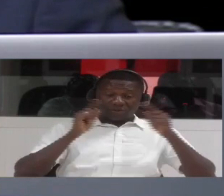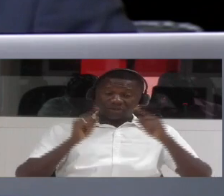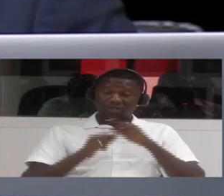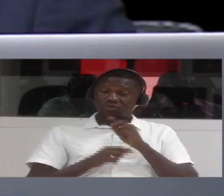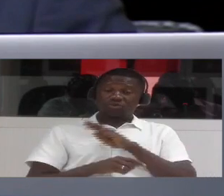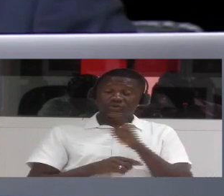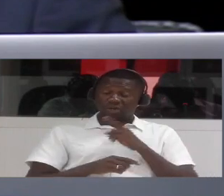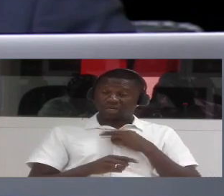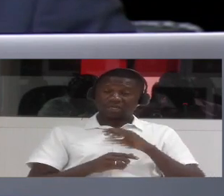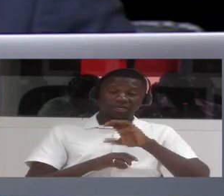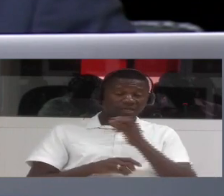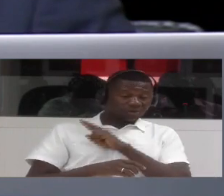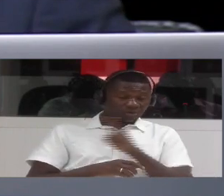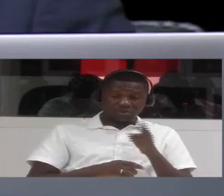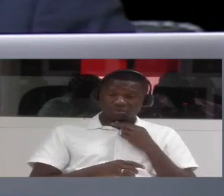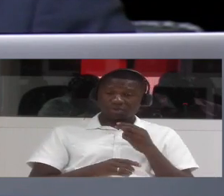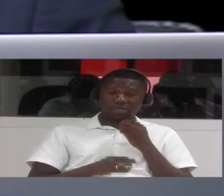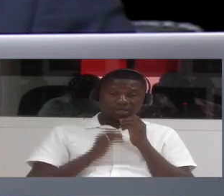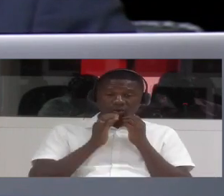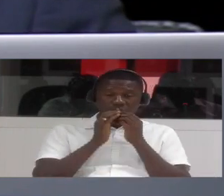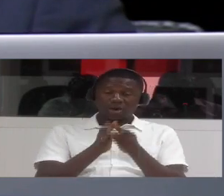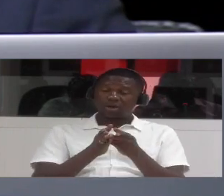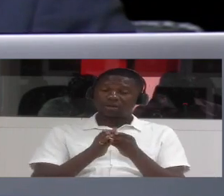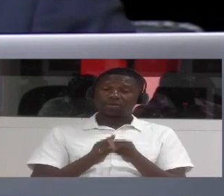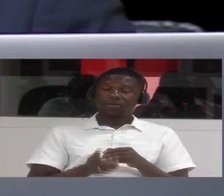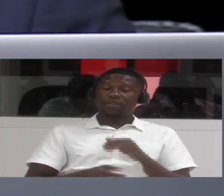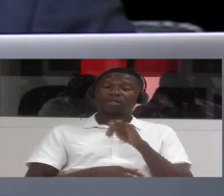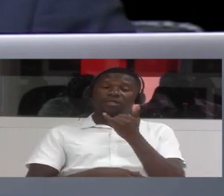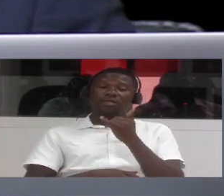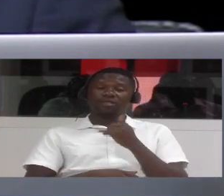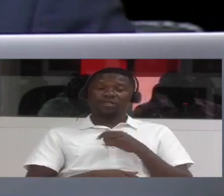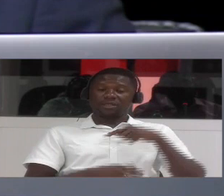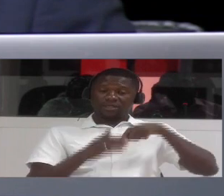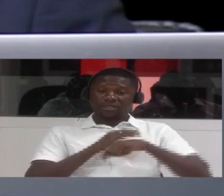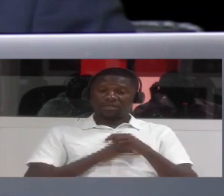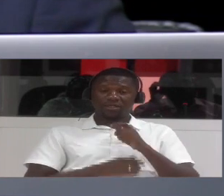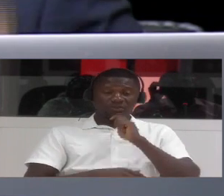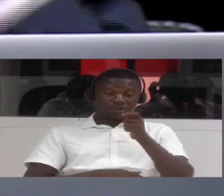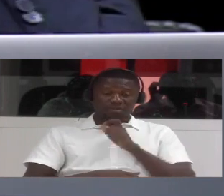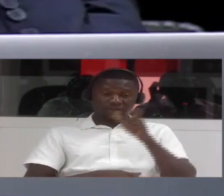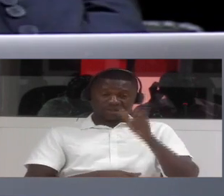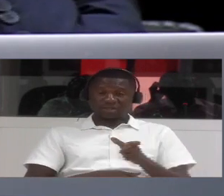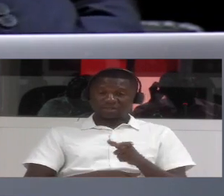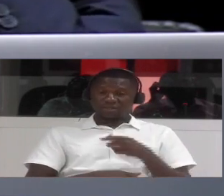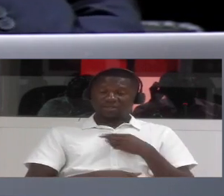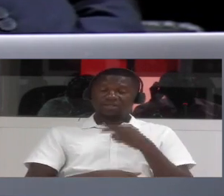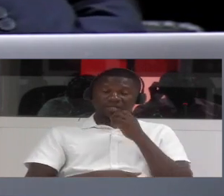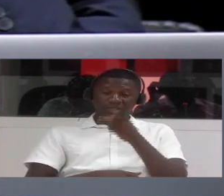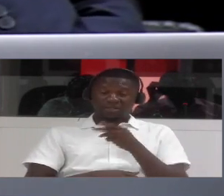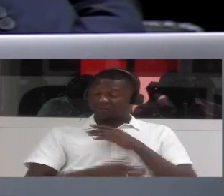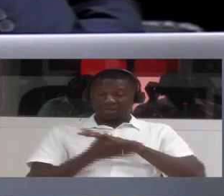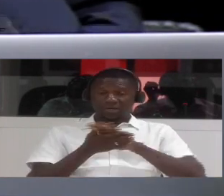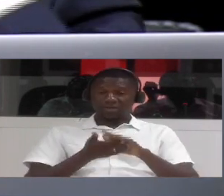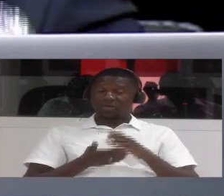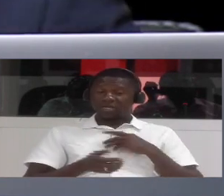not and cannot be disclosed? Well, yeah, in journalism, the ethics are very clear. You rather die or go to jail